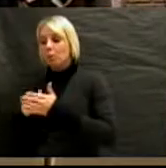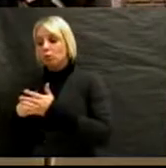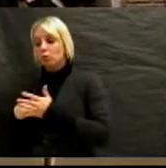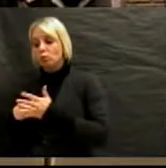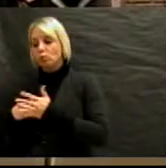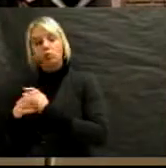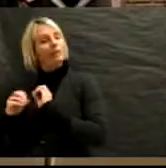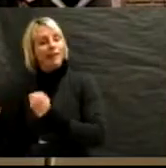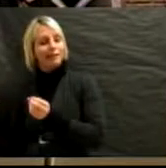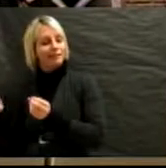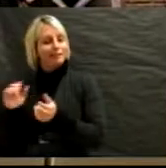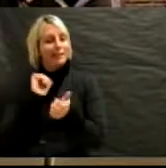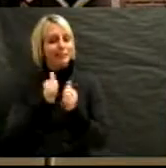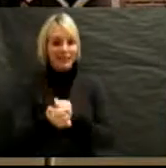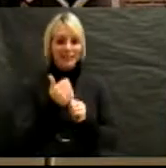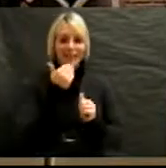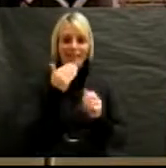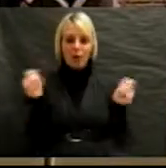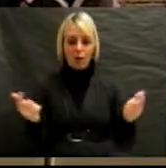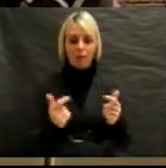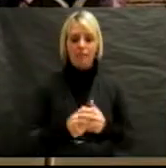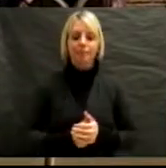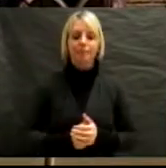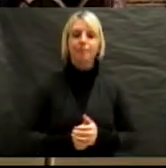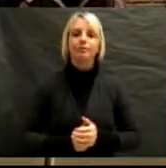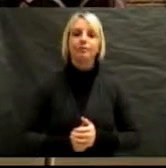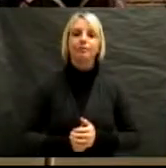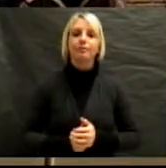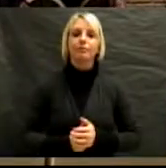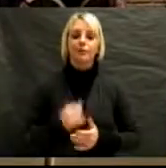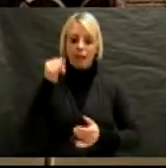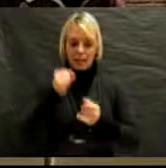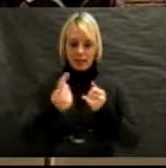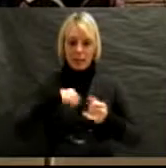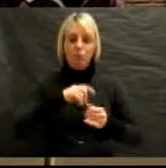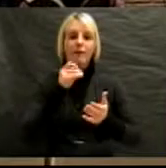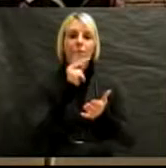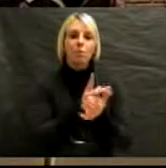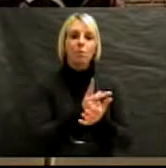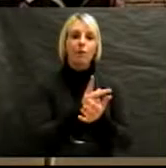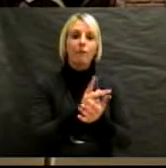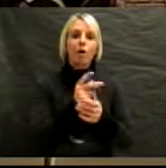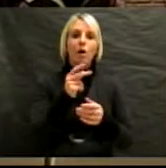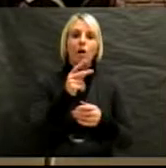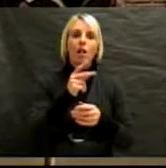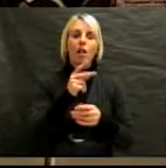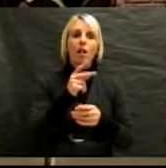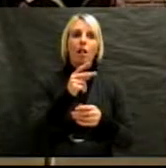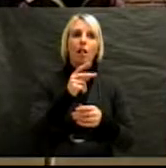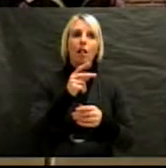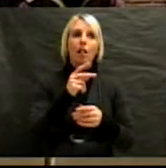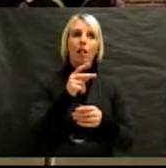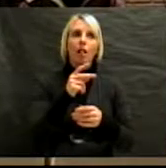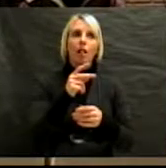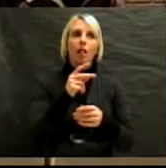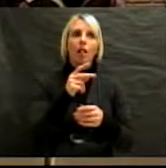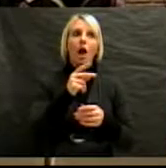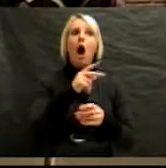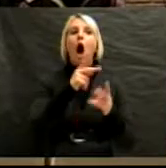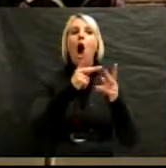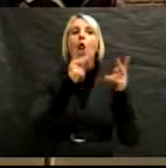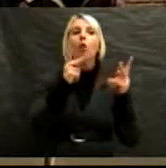last, we have approval of a local education agency representative. Todd, you need to remind me a little bit what that